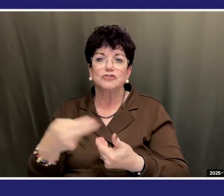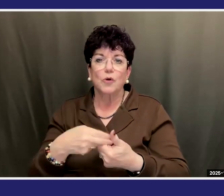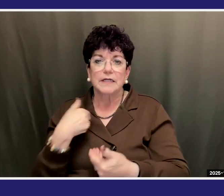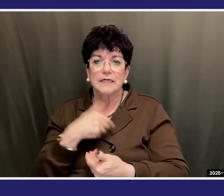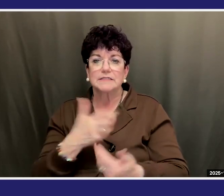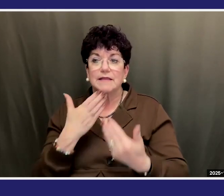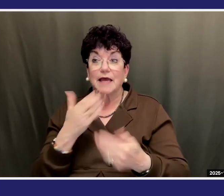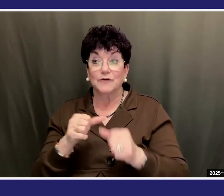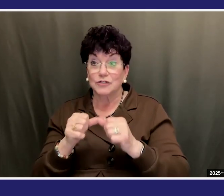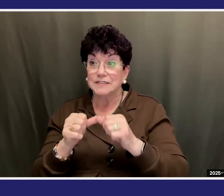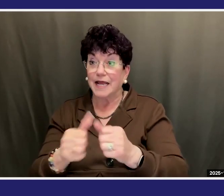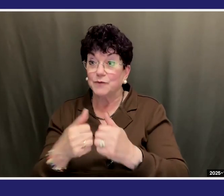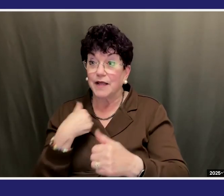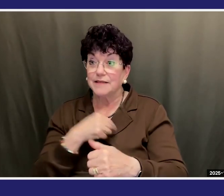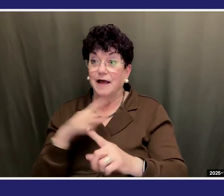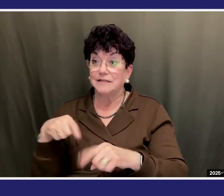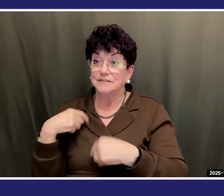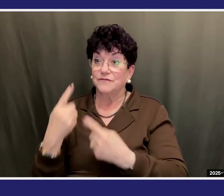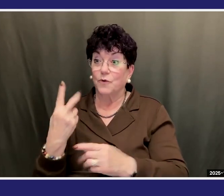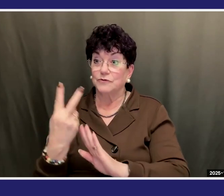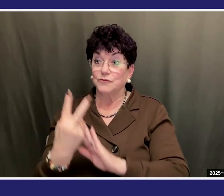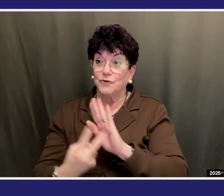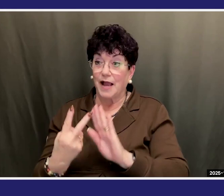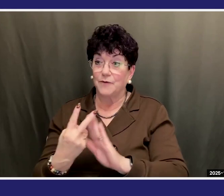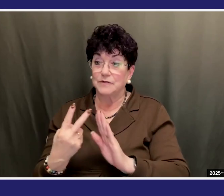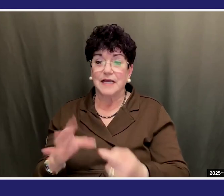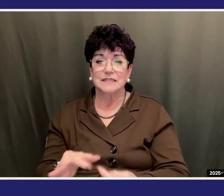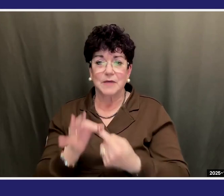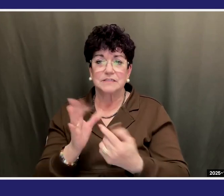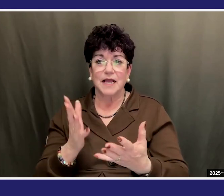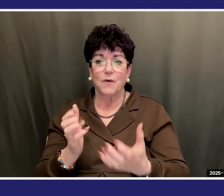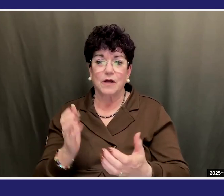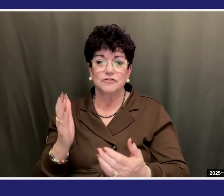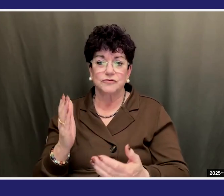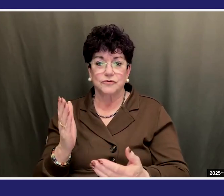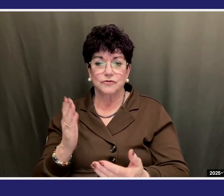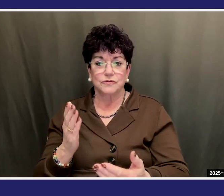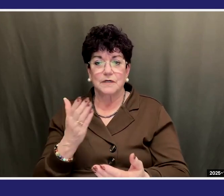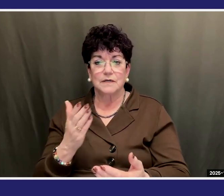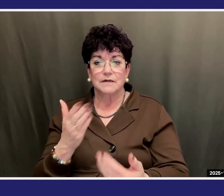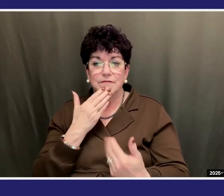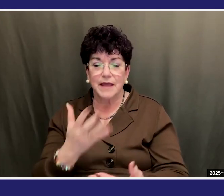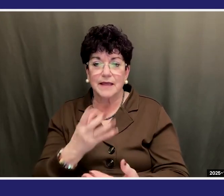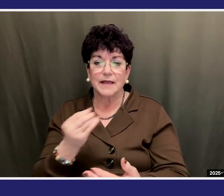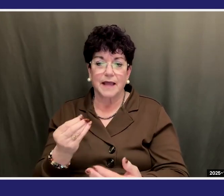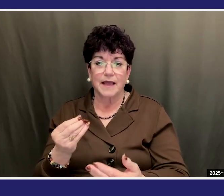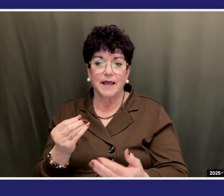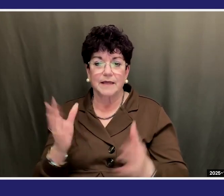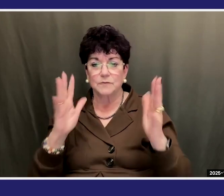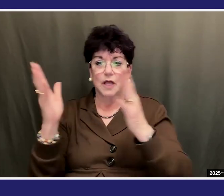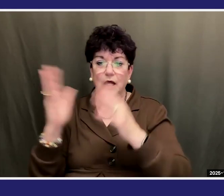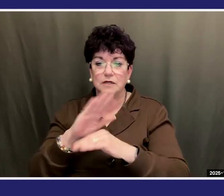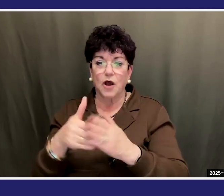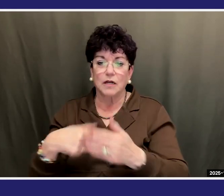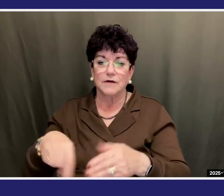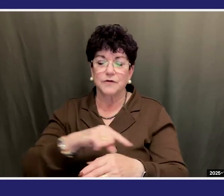for staying with us for the last 2 hours. I especially want to just acknowledge and applaud those of you that provided your